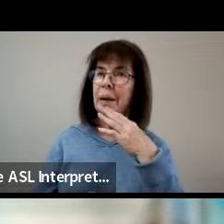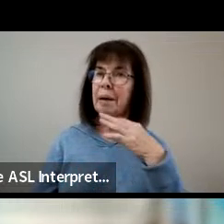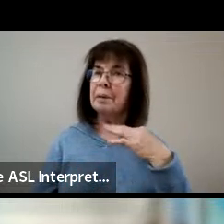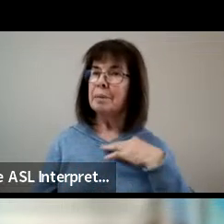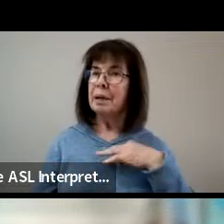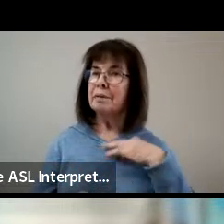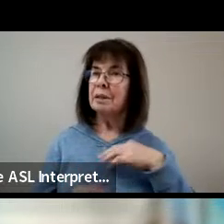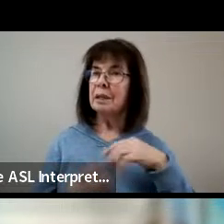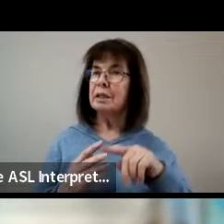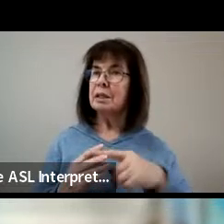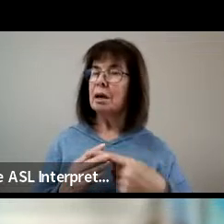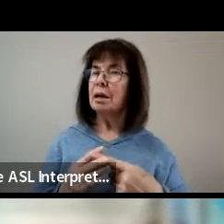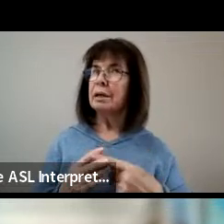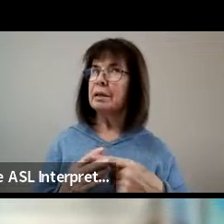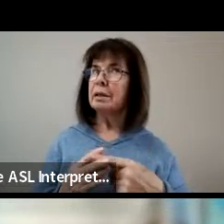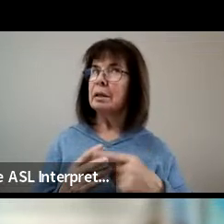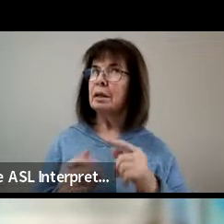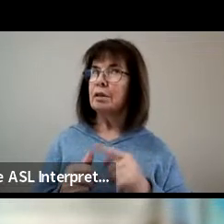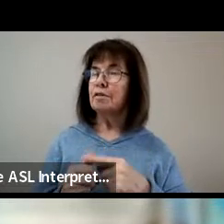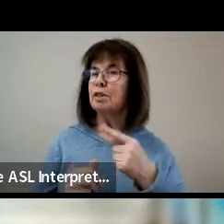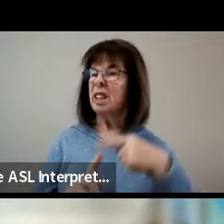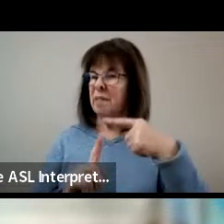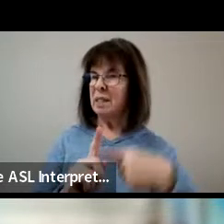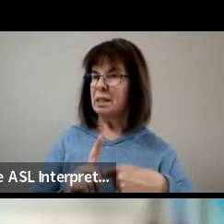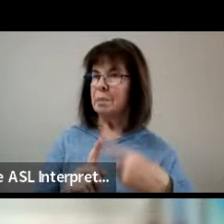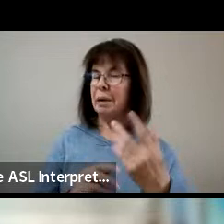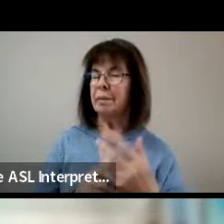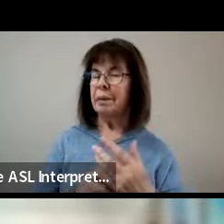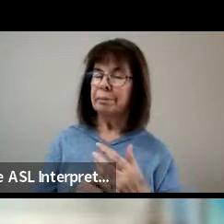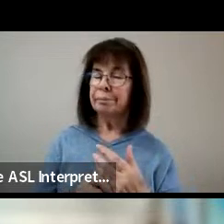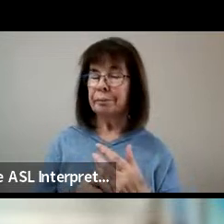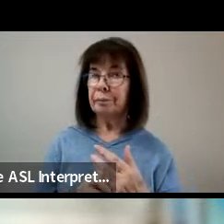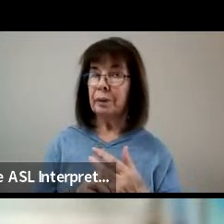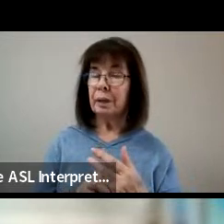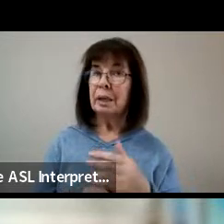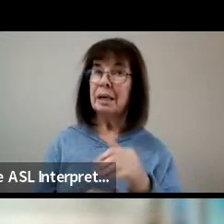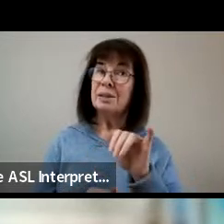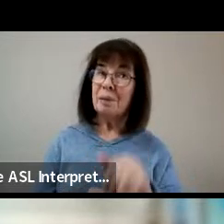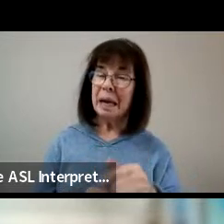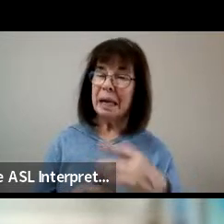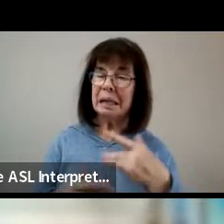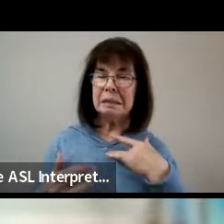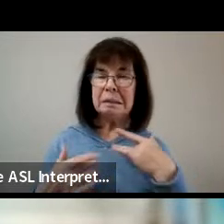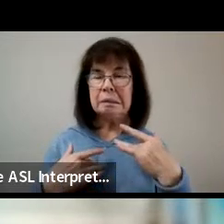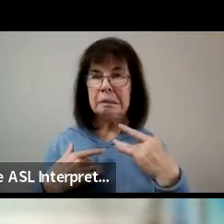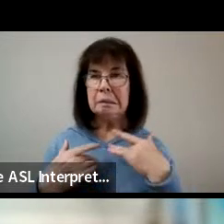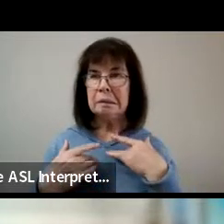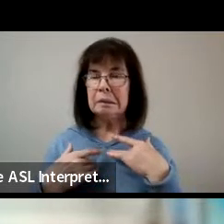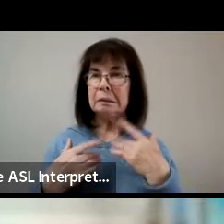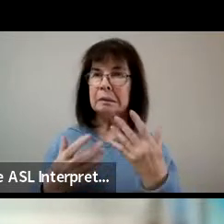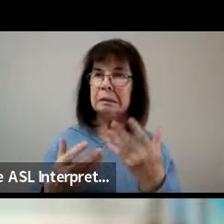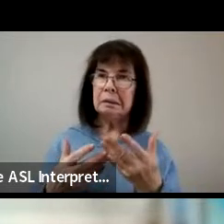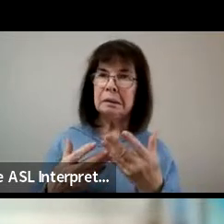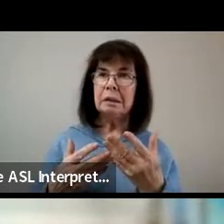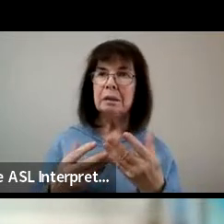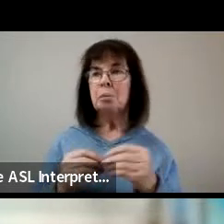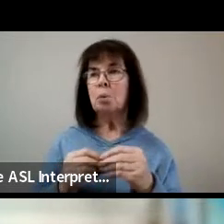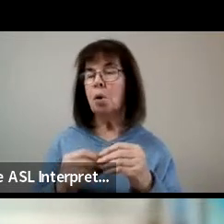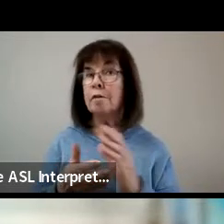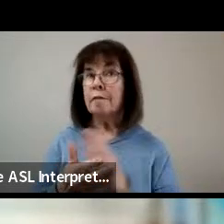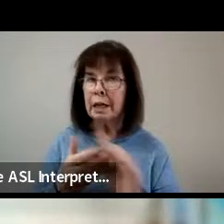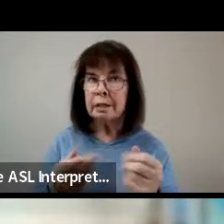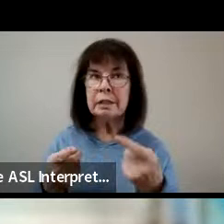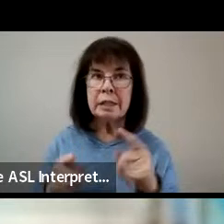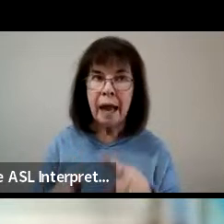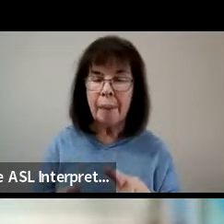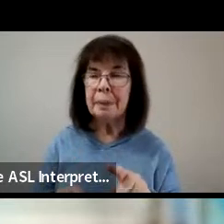started already the first of this month, the redetermination. So that's of concern. Escalating violence in our communities is of